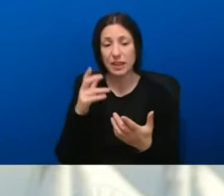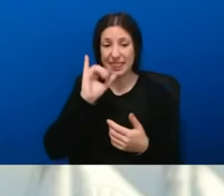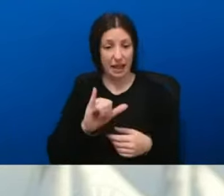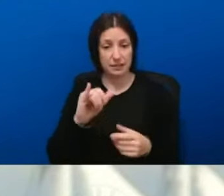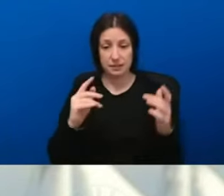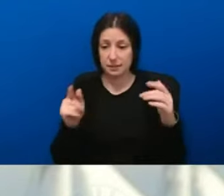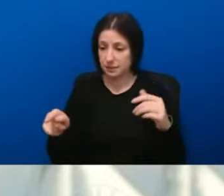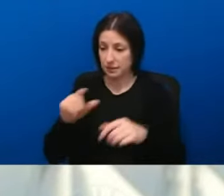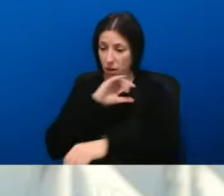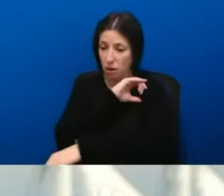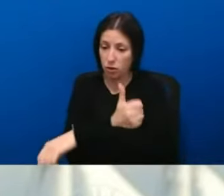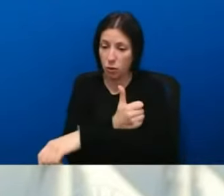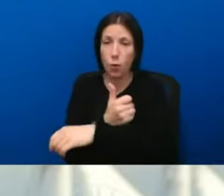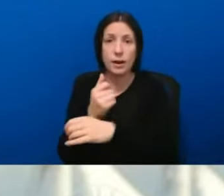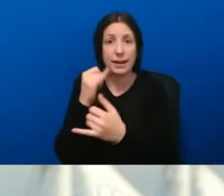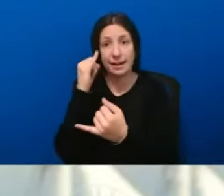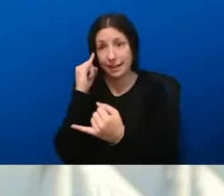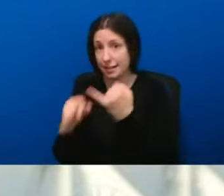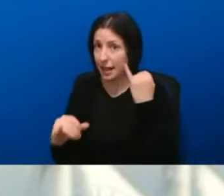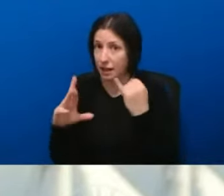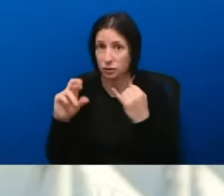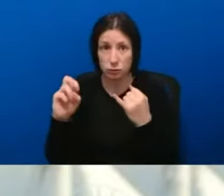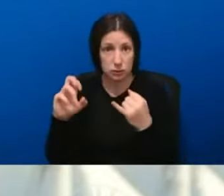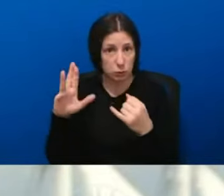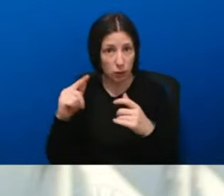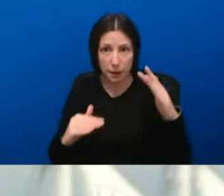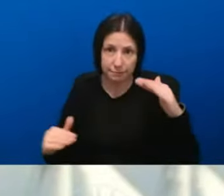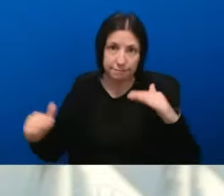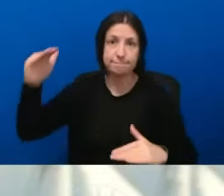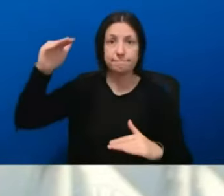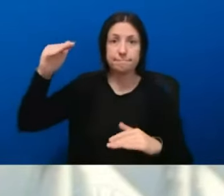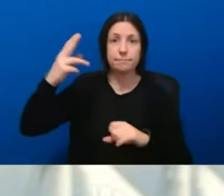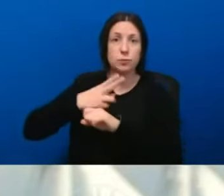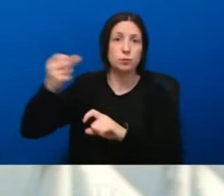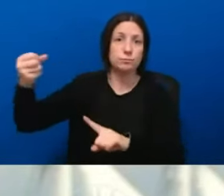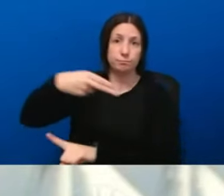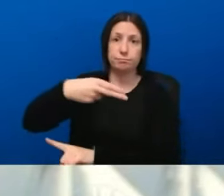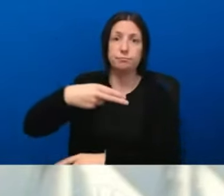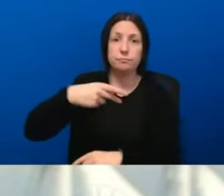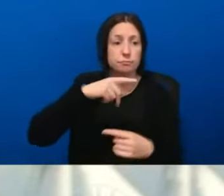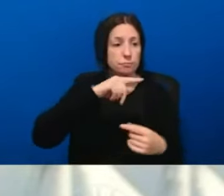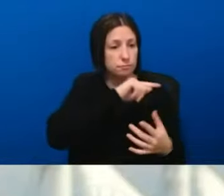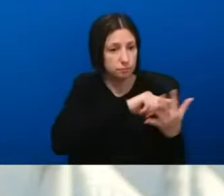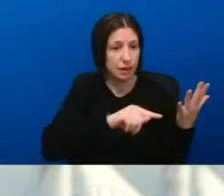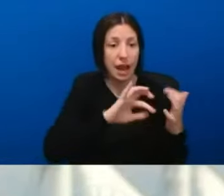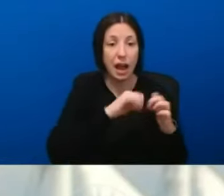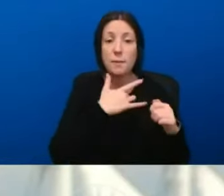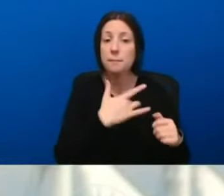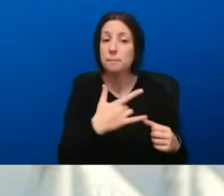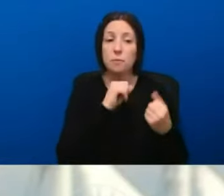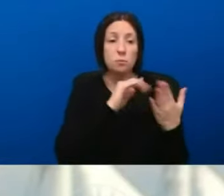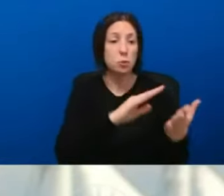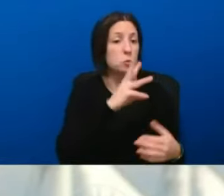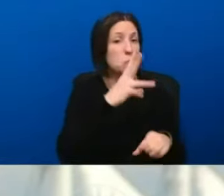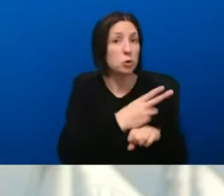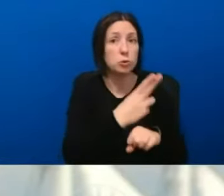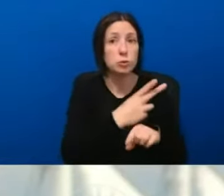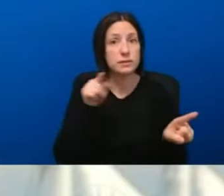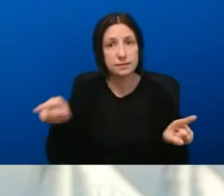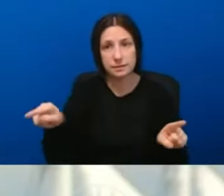authority to override the way in which ordinarily water usage would be allocated.